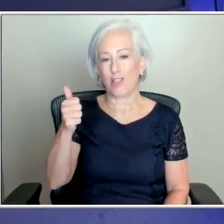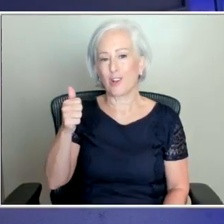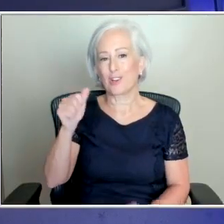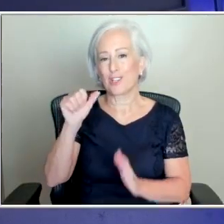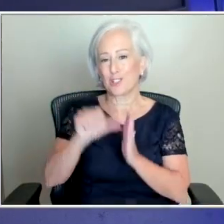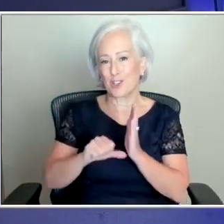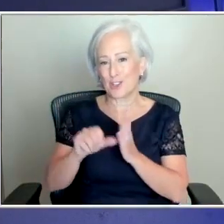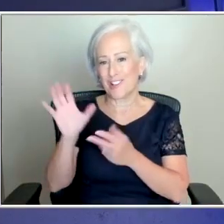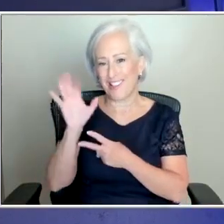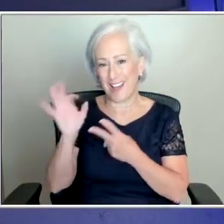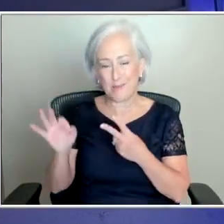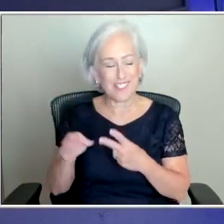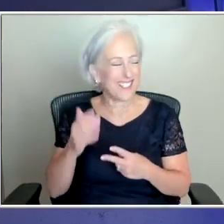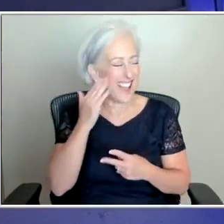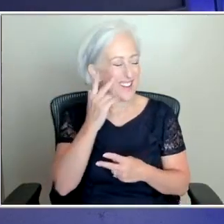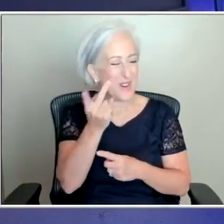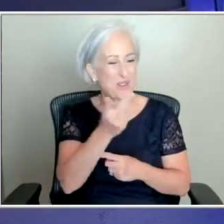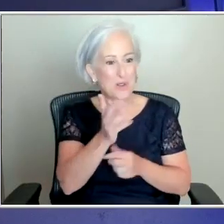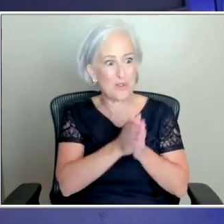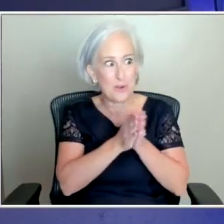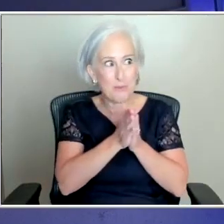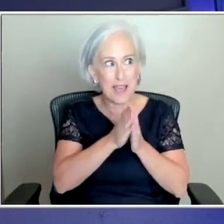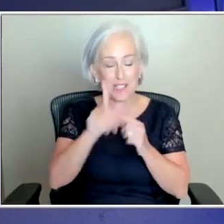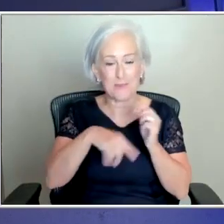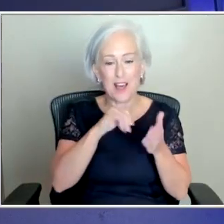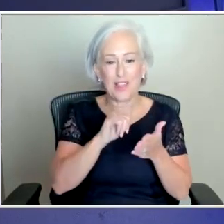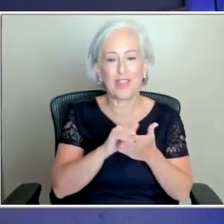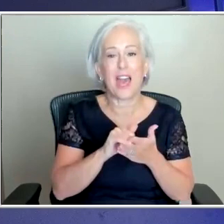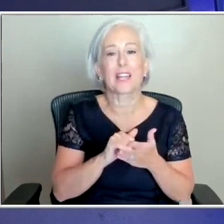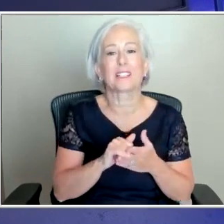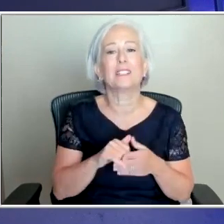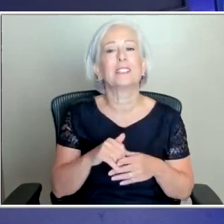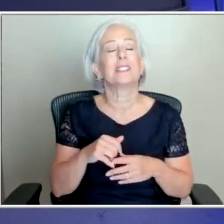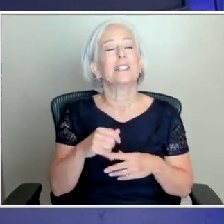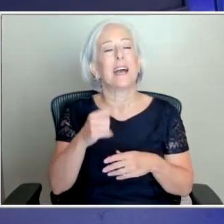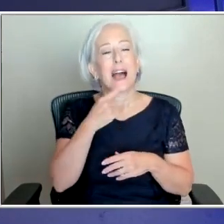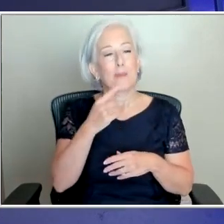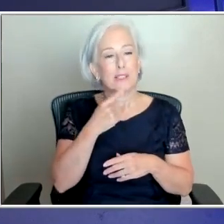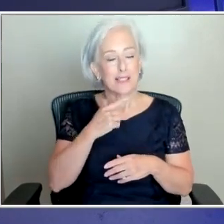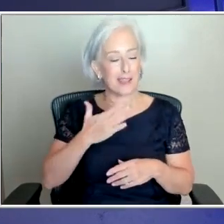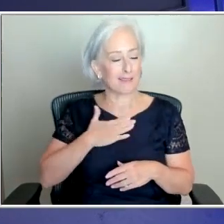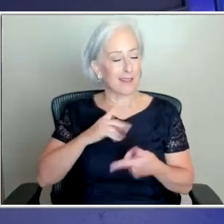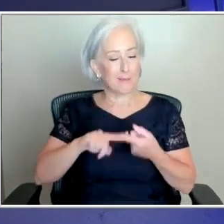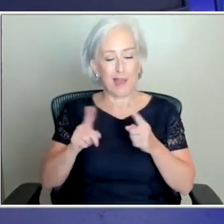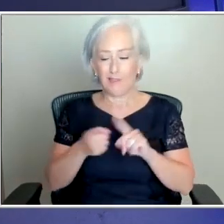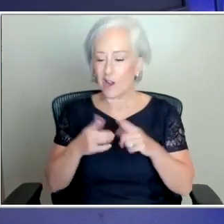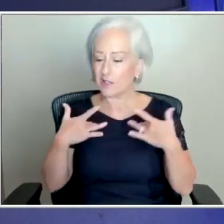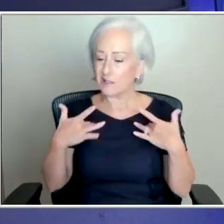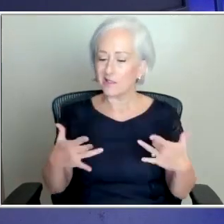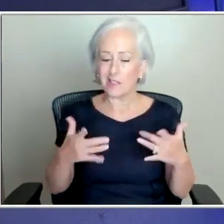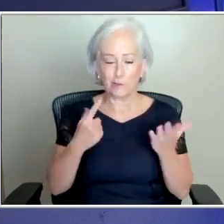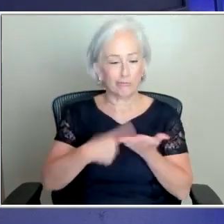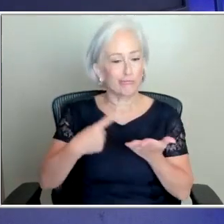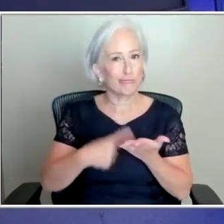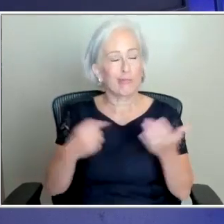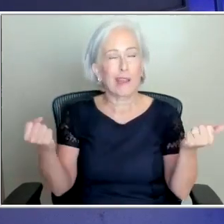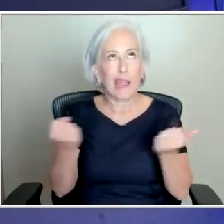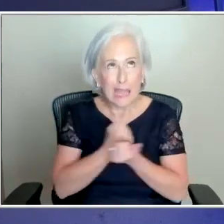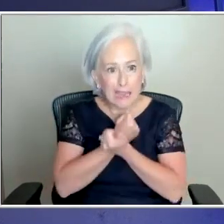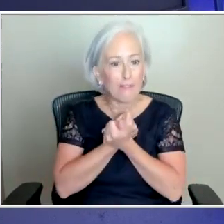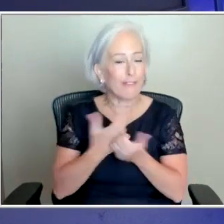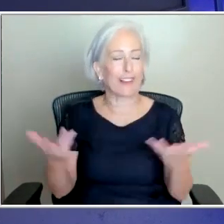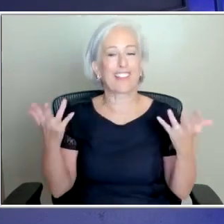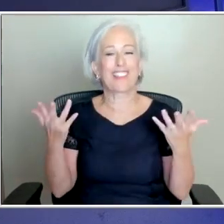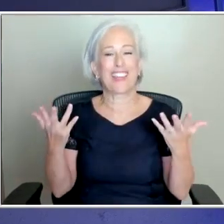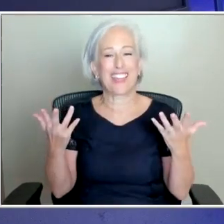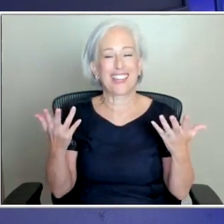this topic. Dr. McCulloch, what I was mentioning how me and my friends, no topic is off limits. We talk about all sorts of weird things. But